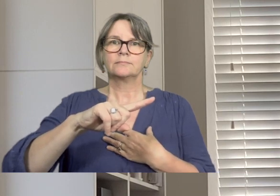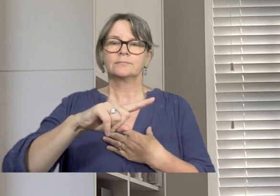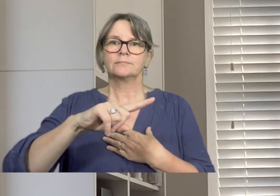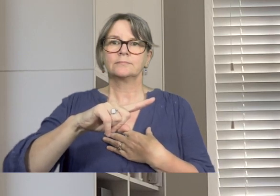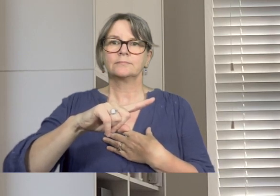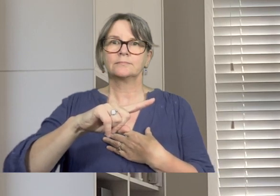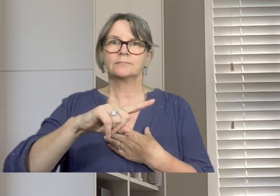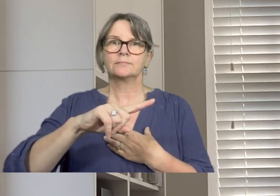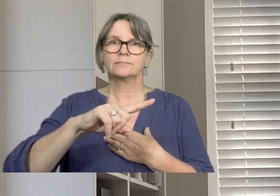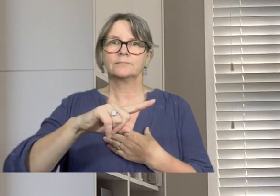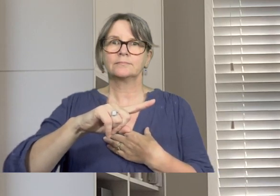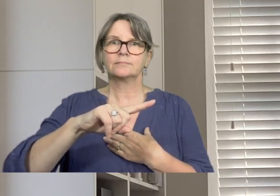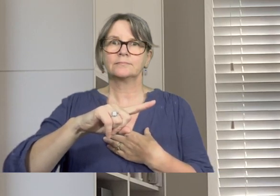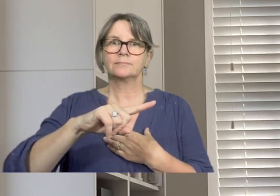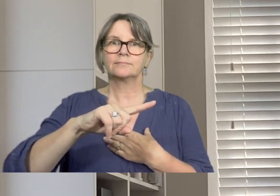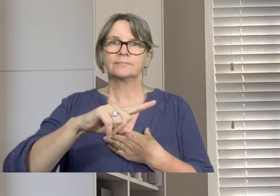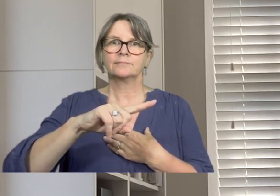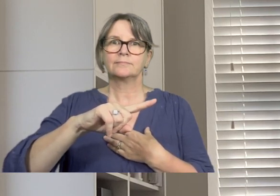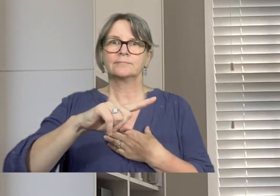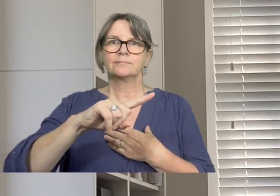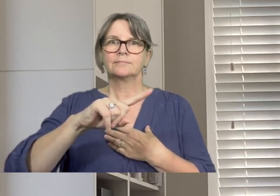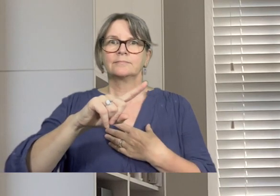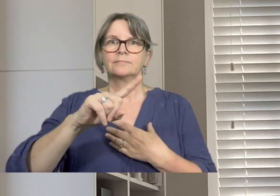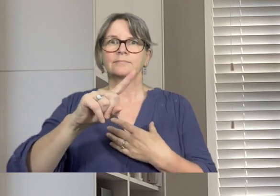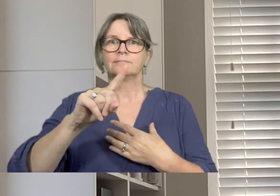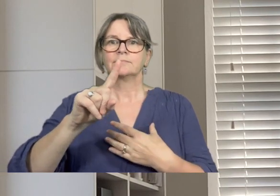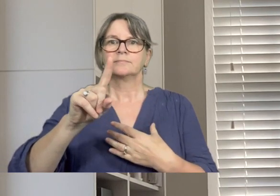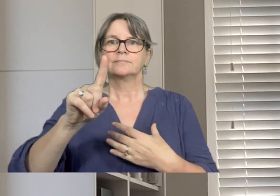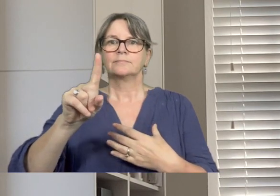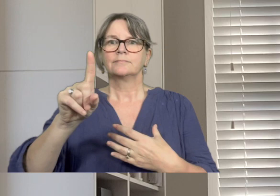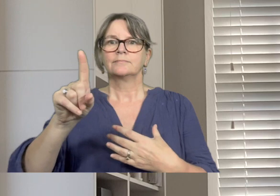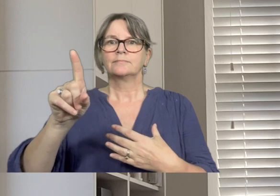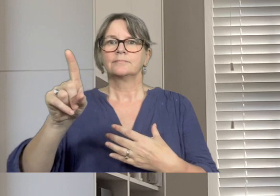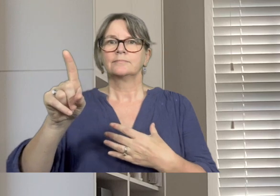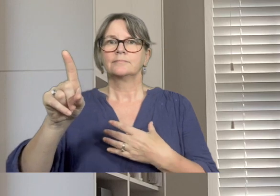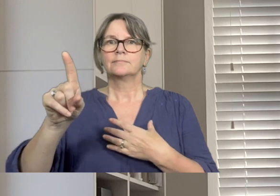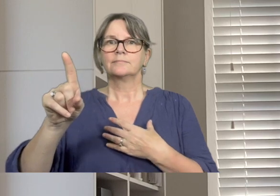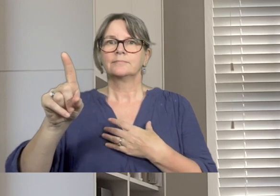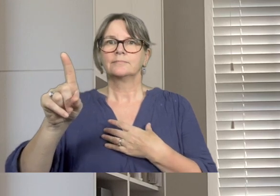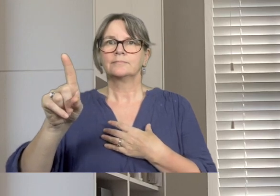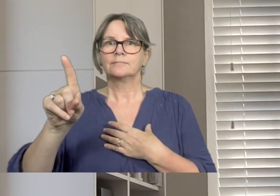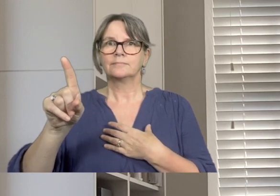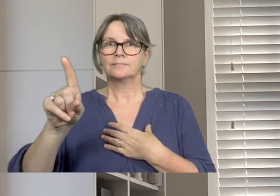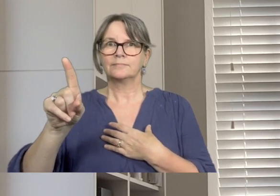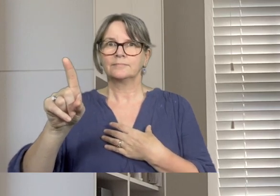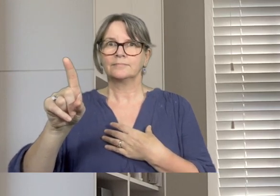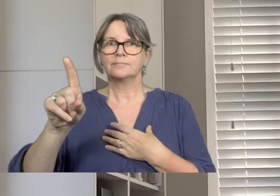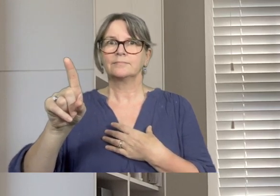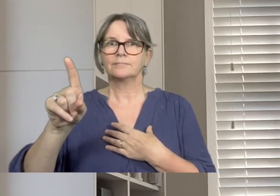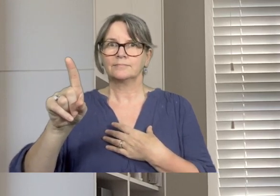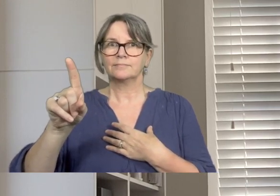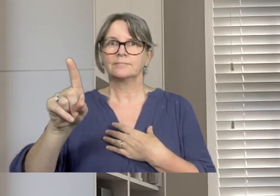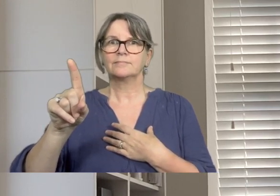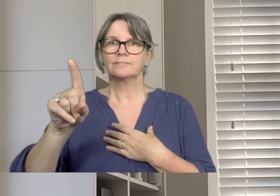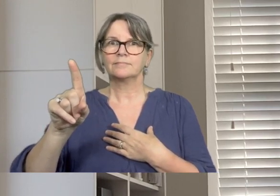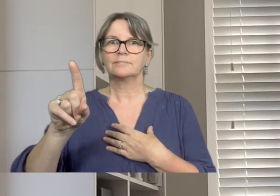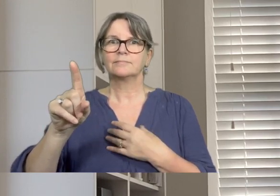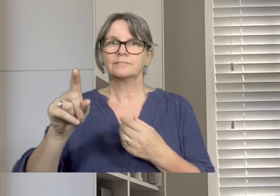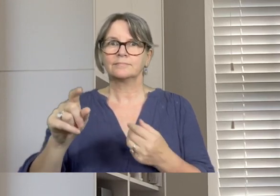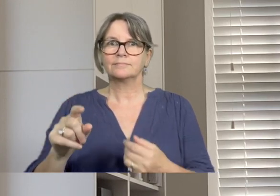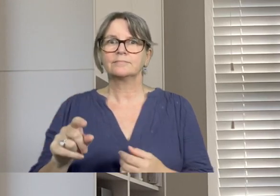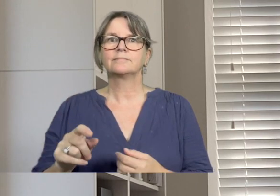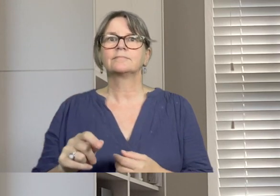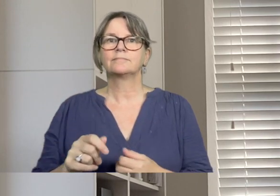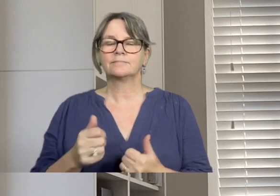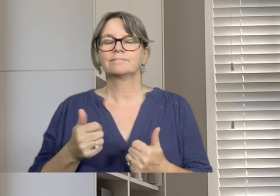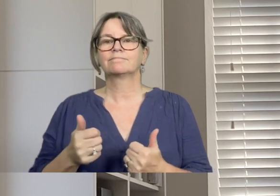And away. And as I said, if you want to add this to your stretch routine, feel free to stretch for a little